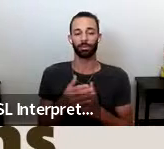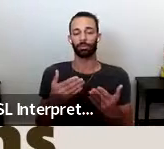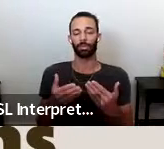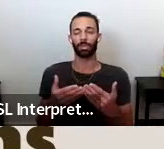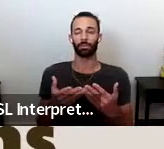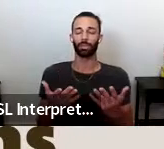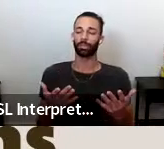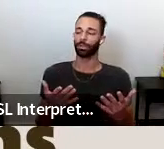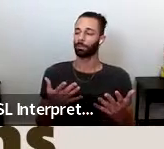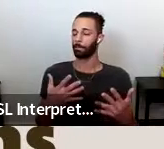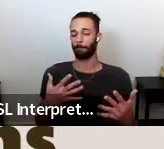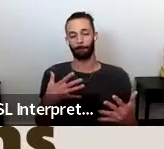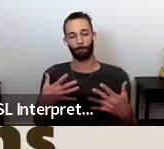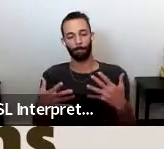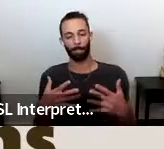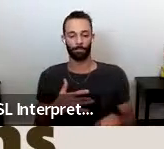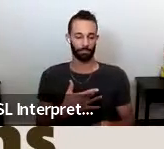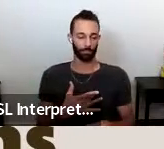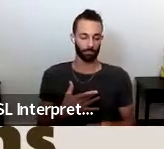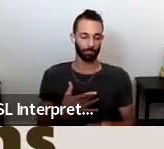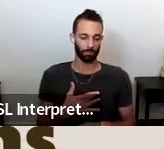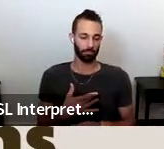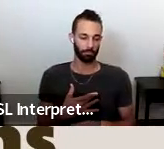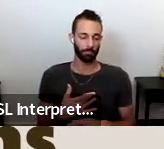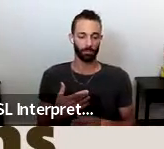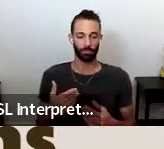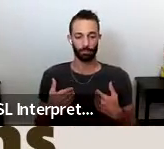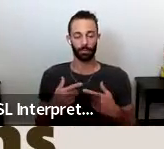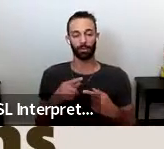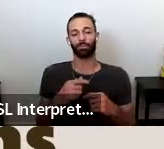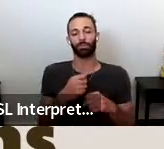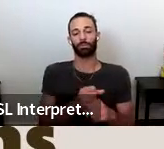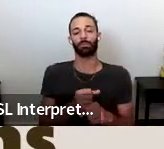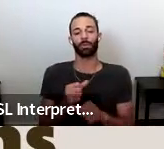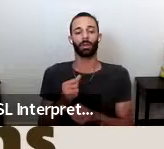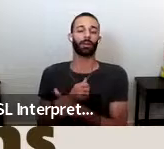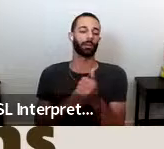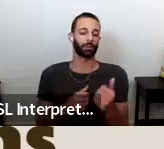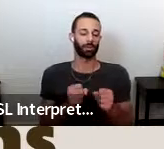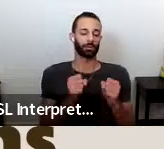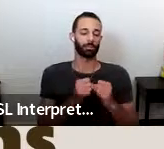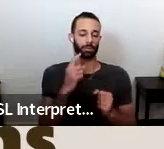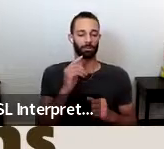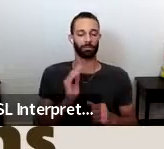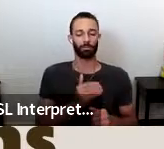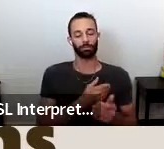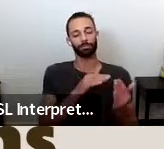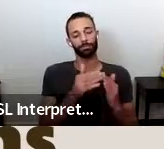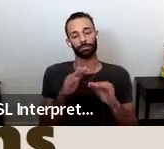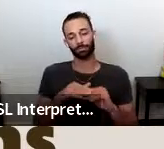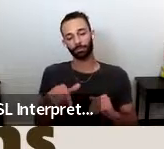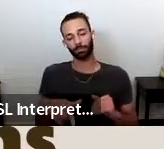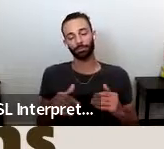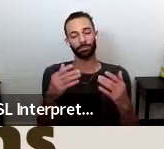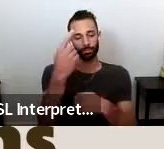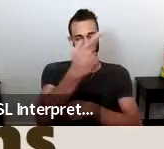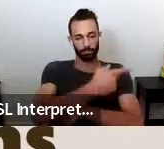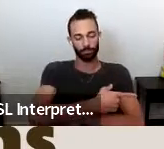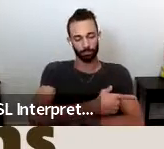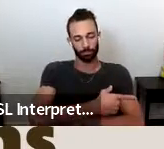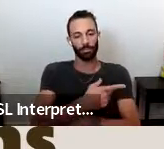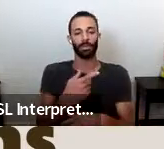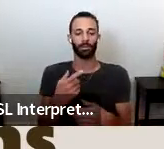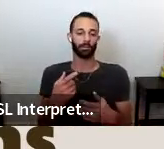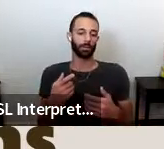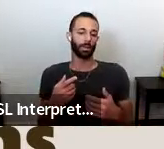or vibe might need to be, to create an alternative space for our community on this day that can already be very, very challenging.